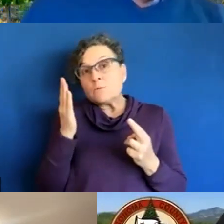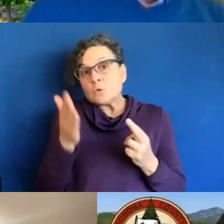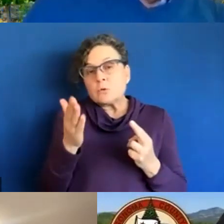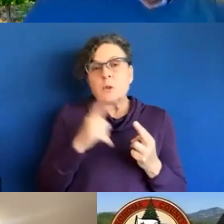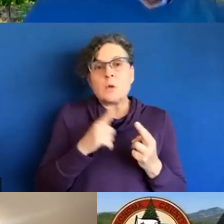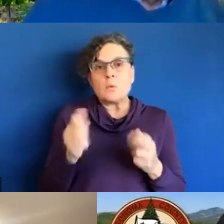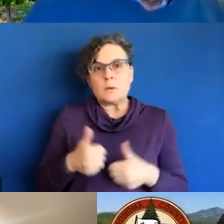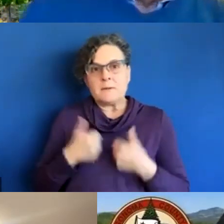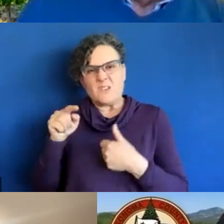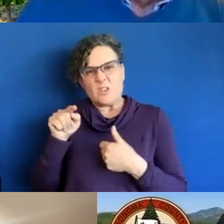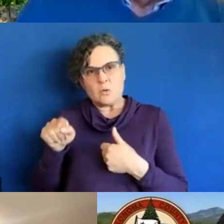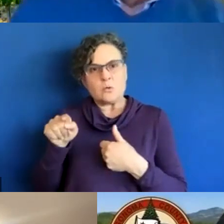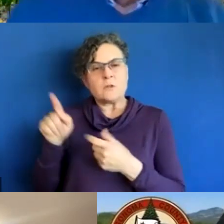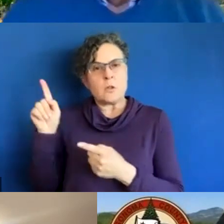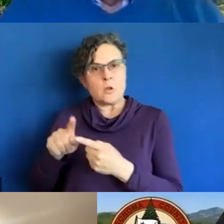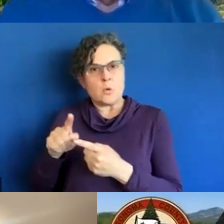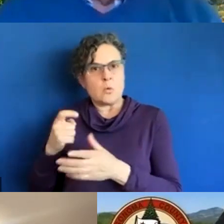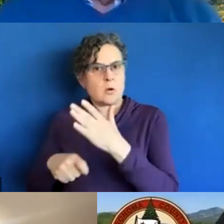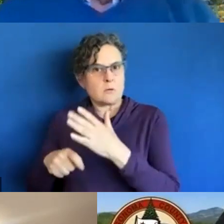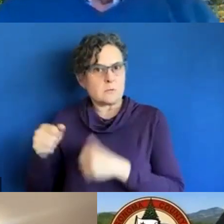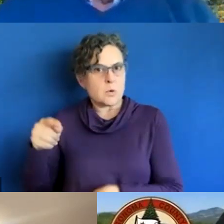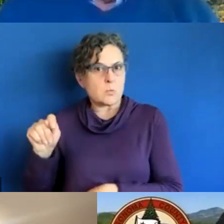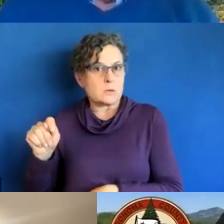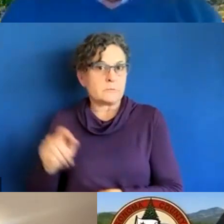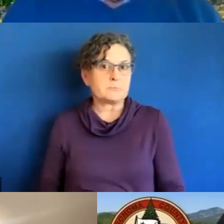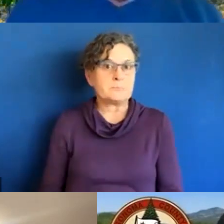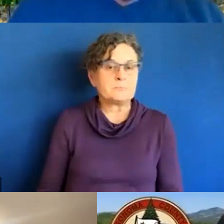those affordable apartments.